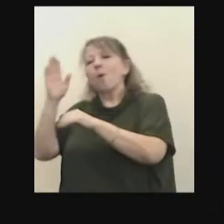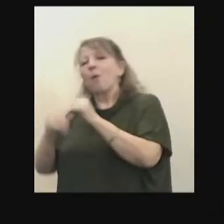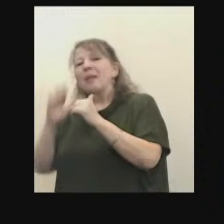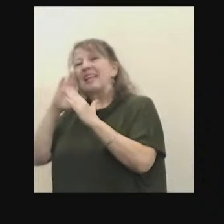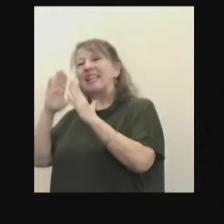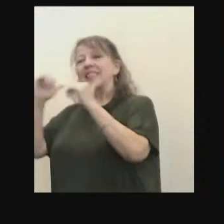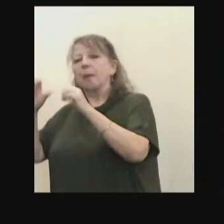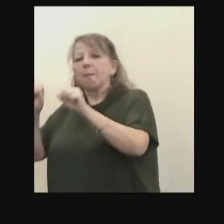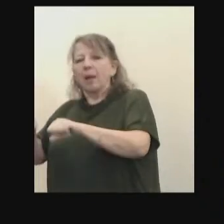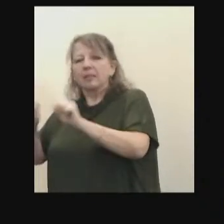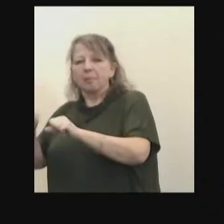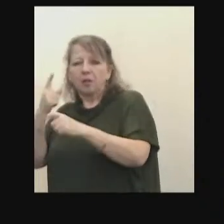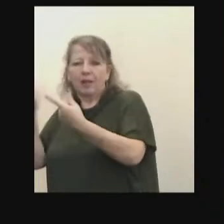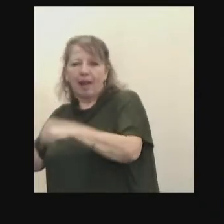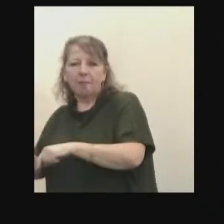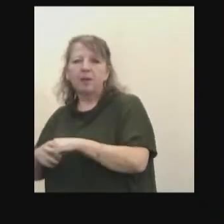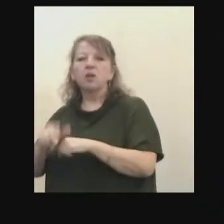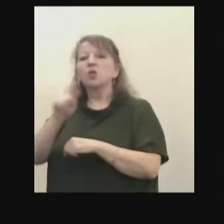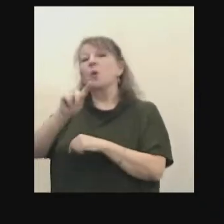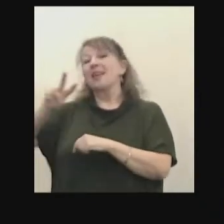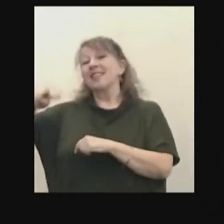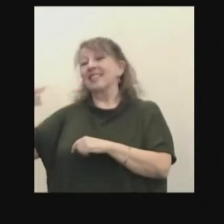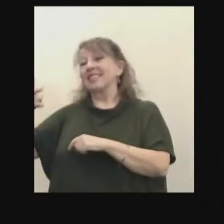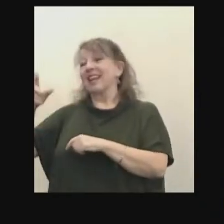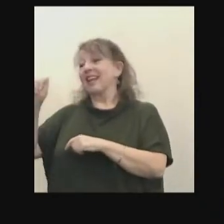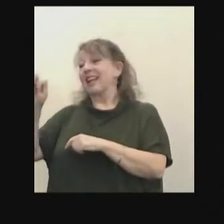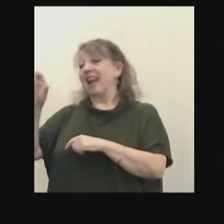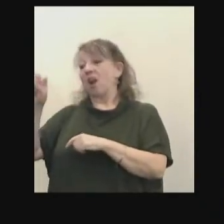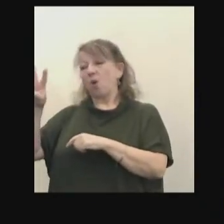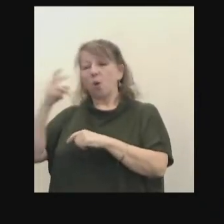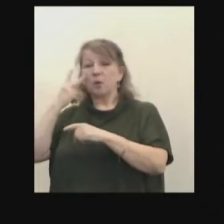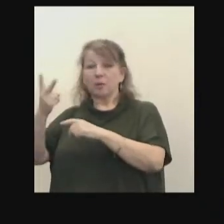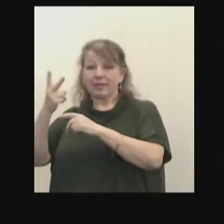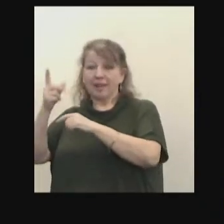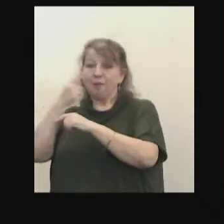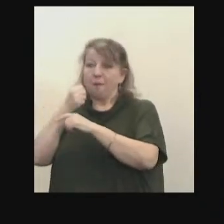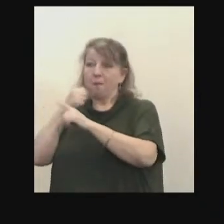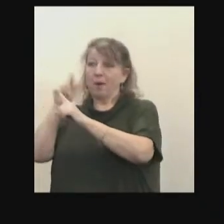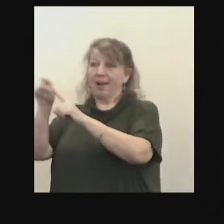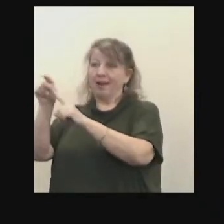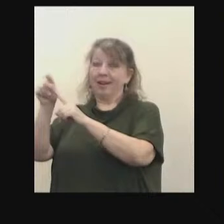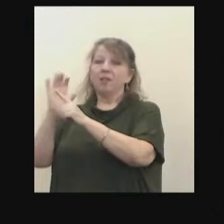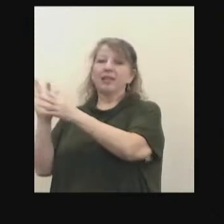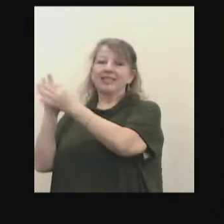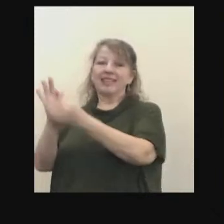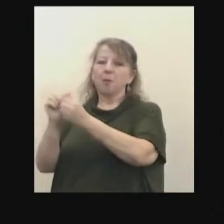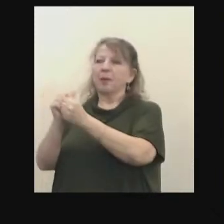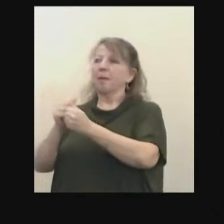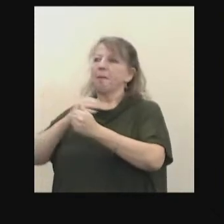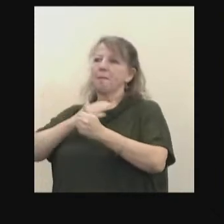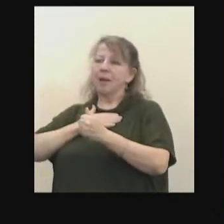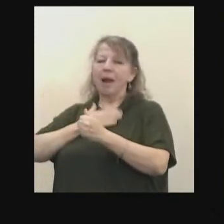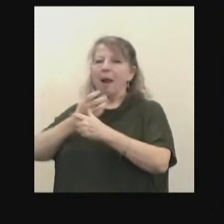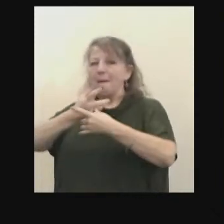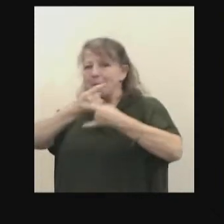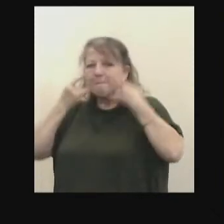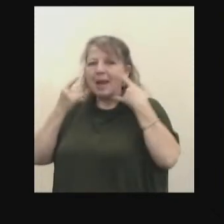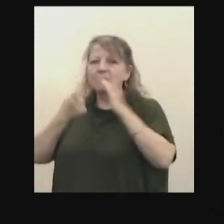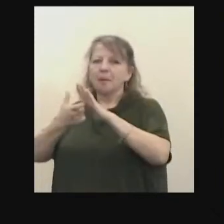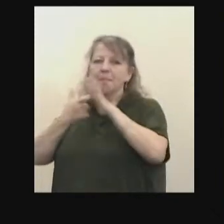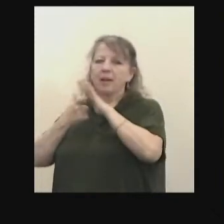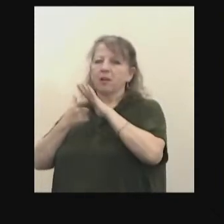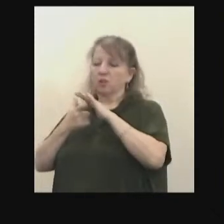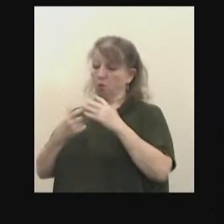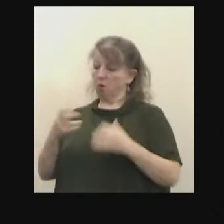corresponds to the county executives and my mask mandate. So as of November